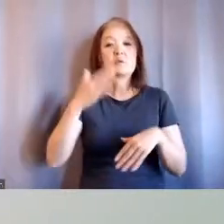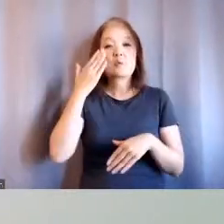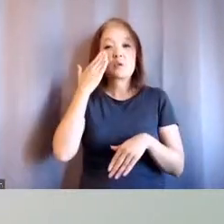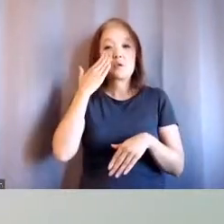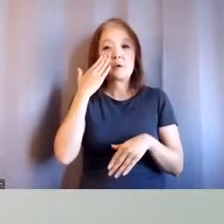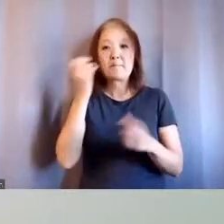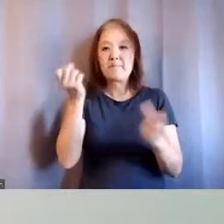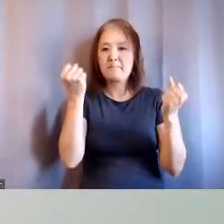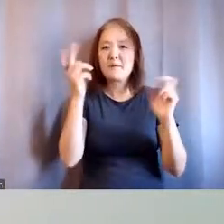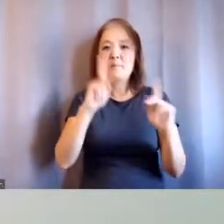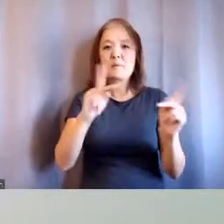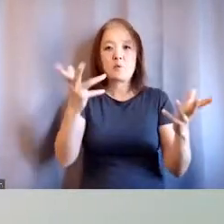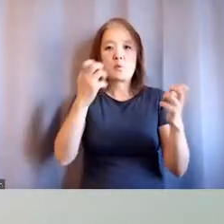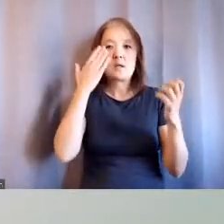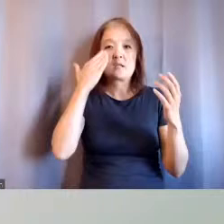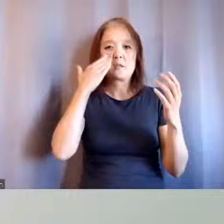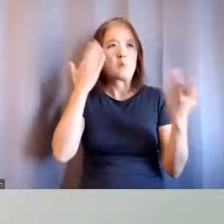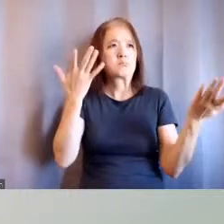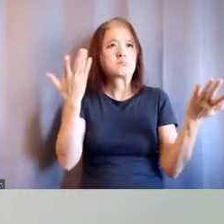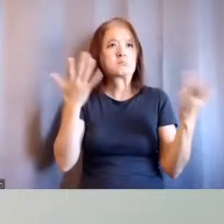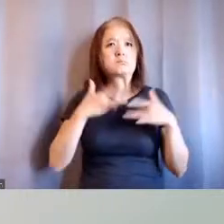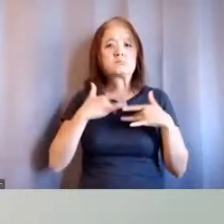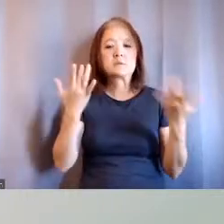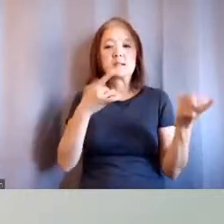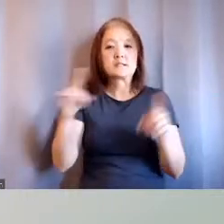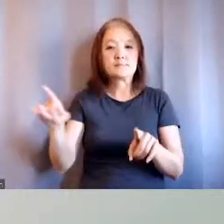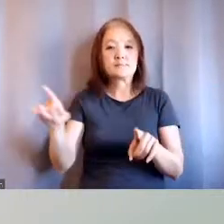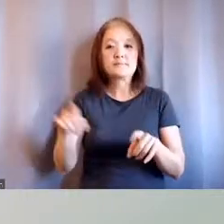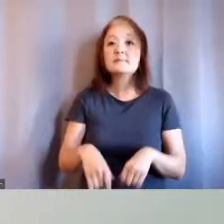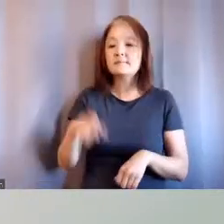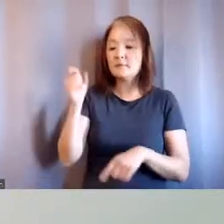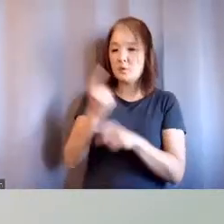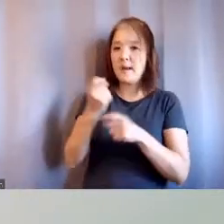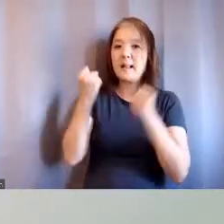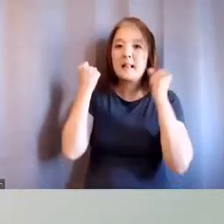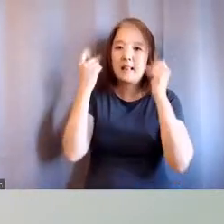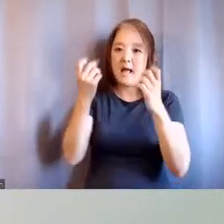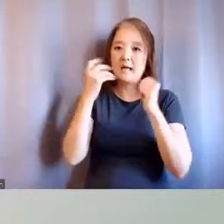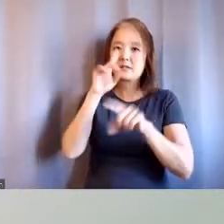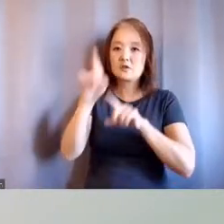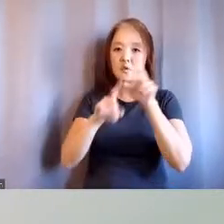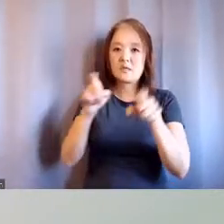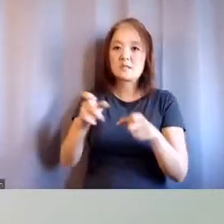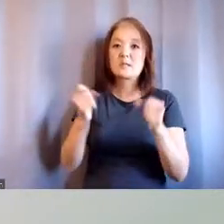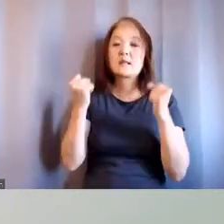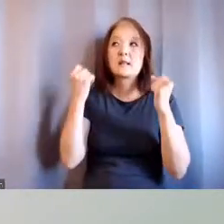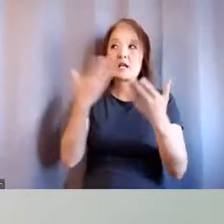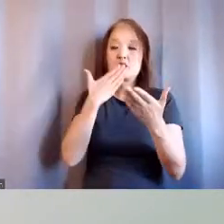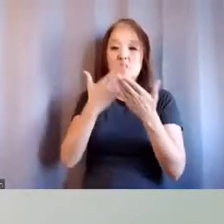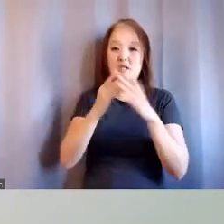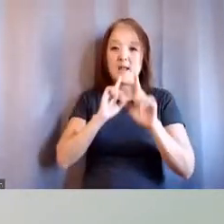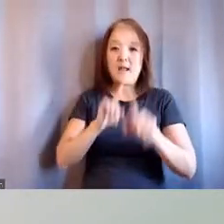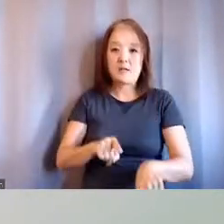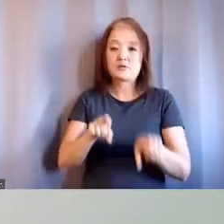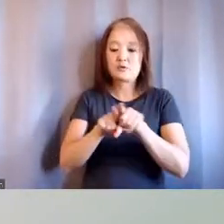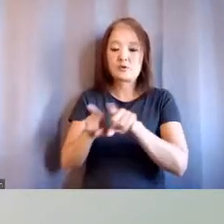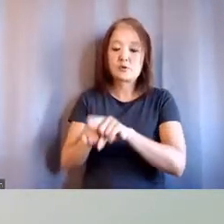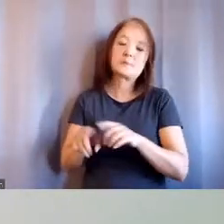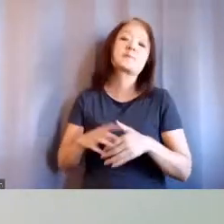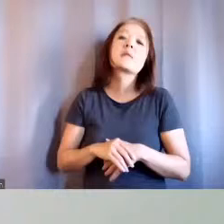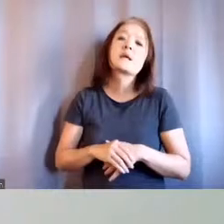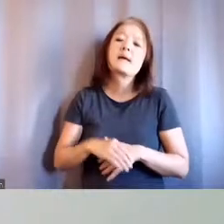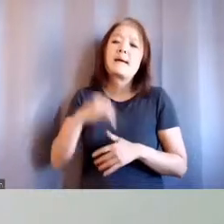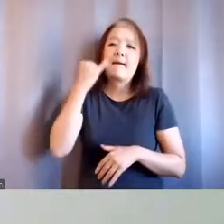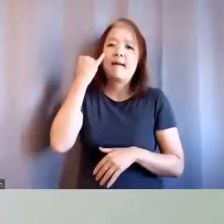know what's going on. Yes, lots of questions and lots of good answers that are coming out. So